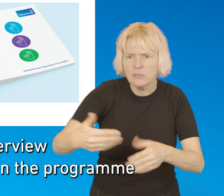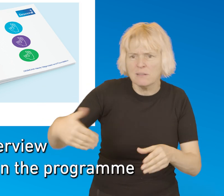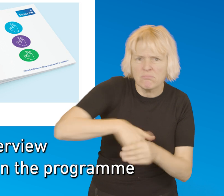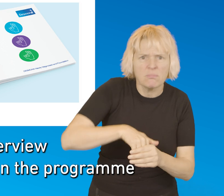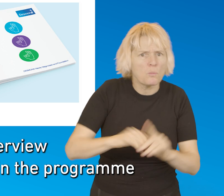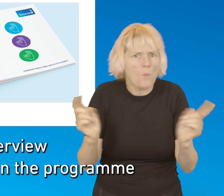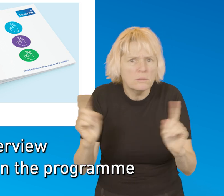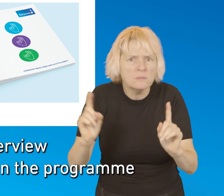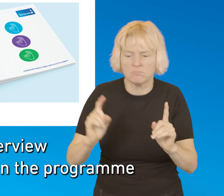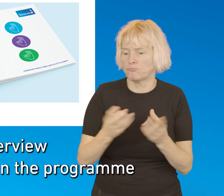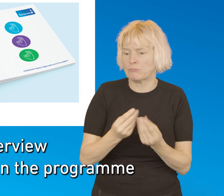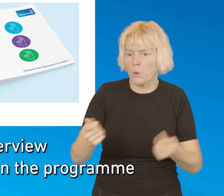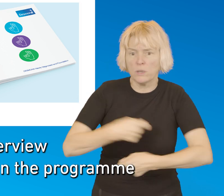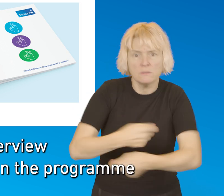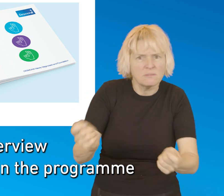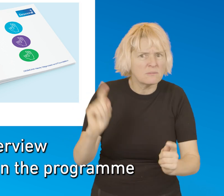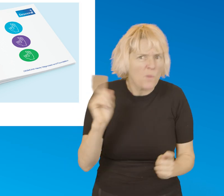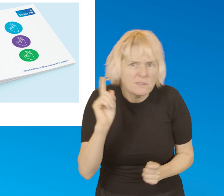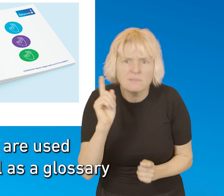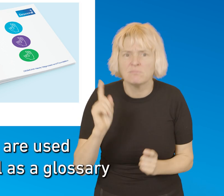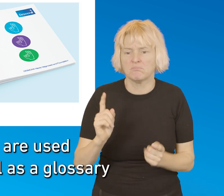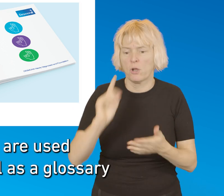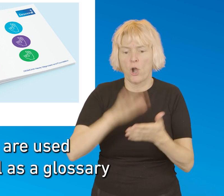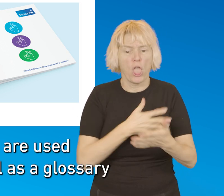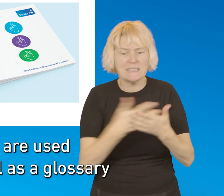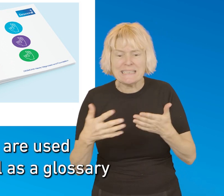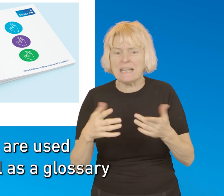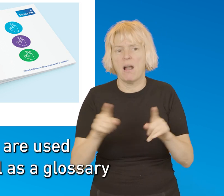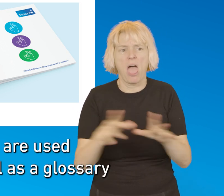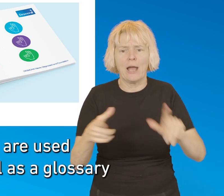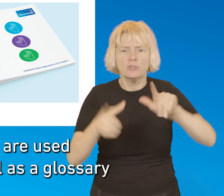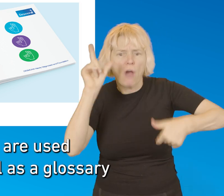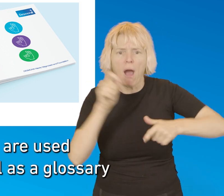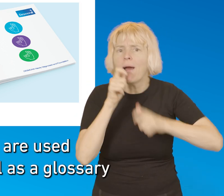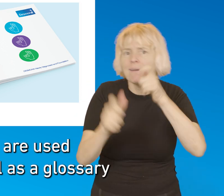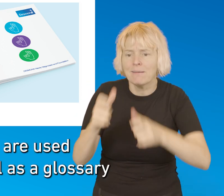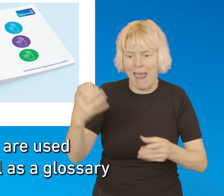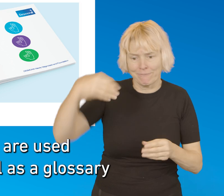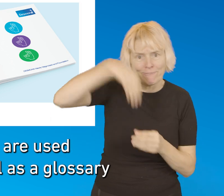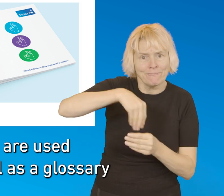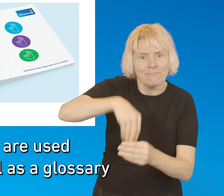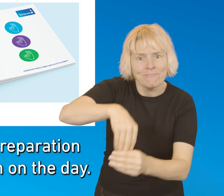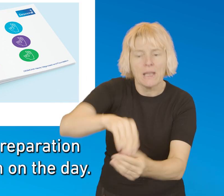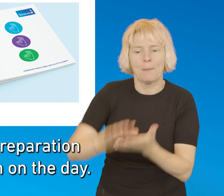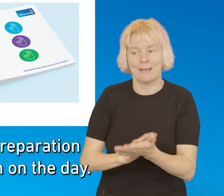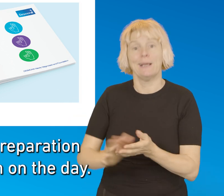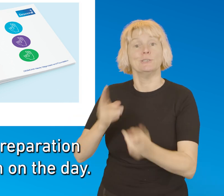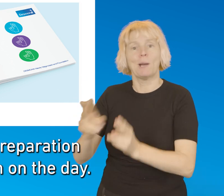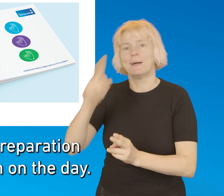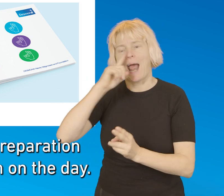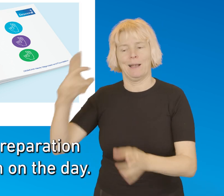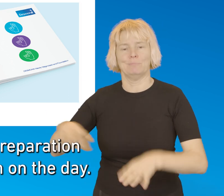It provides an overview of each of the sessions within the programme and what resources are used within the course, as well as a glossary of